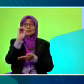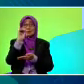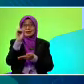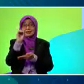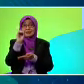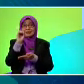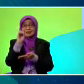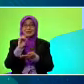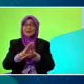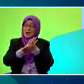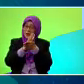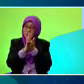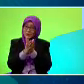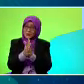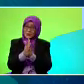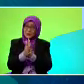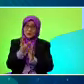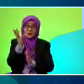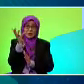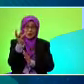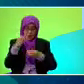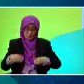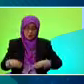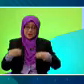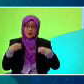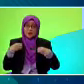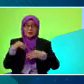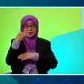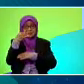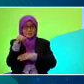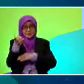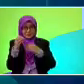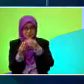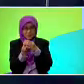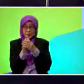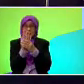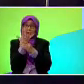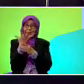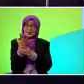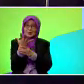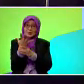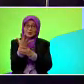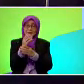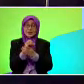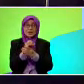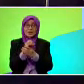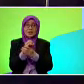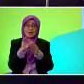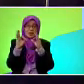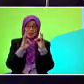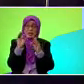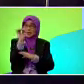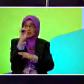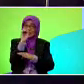nutrient. So now we know dough actually rise because of microorganisms that grow and metabolize in